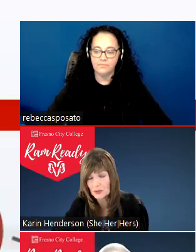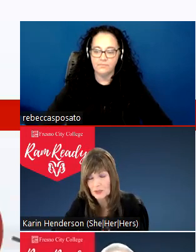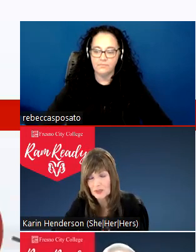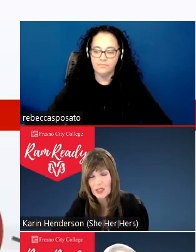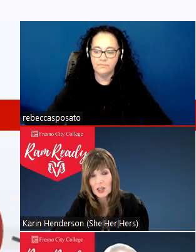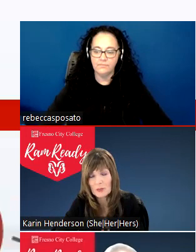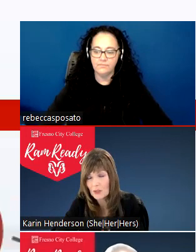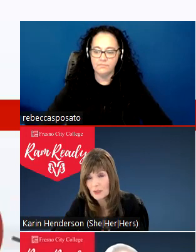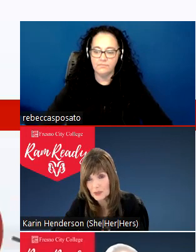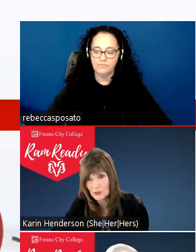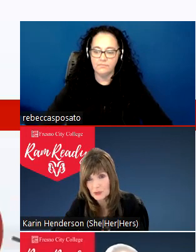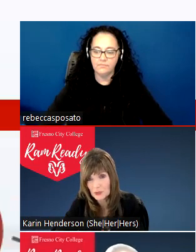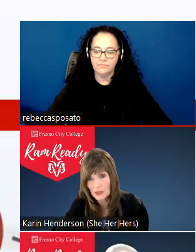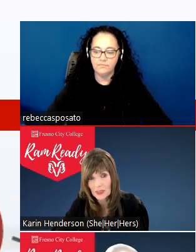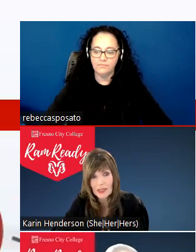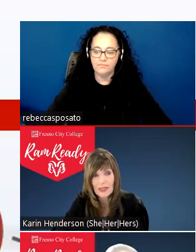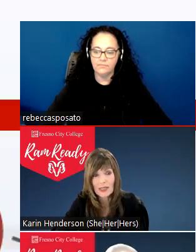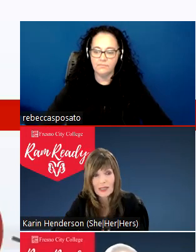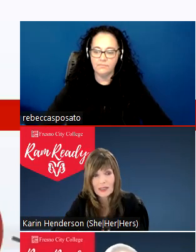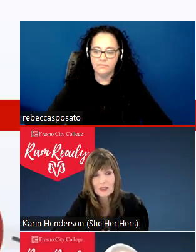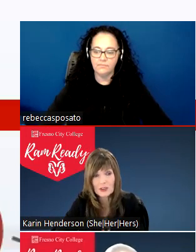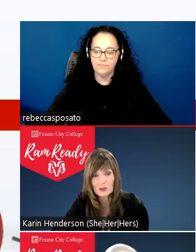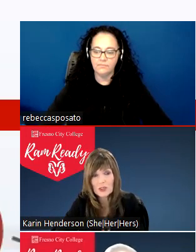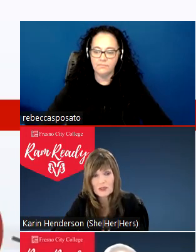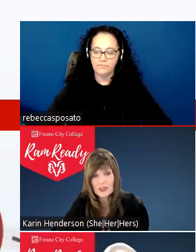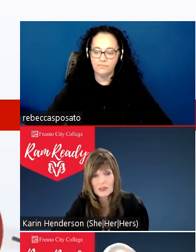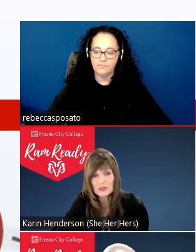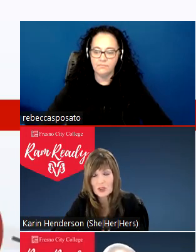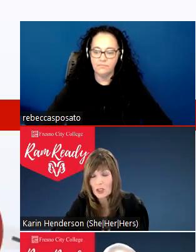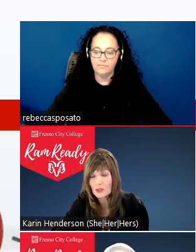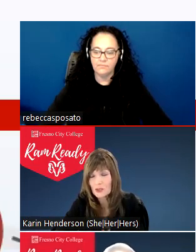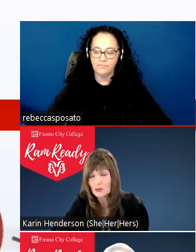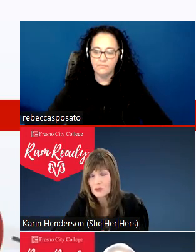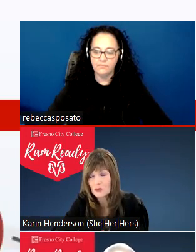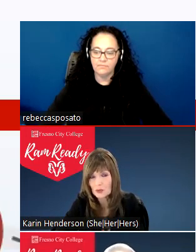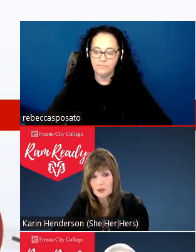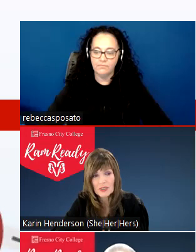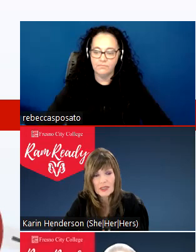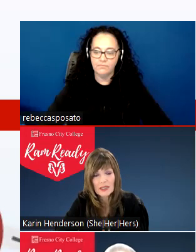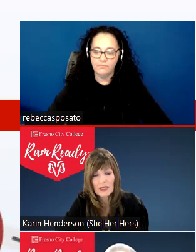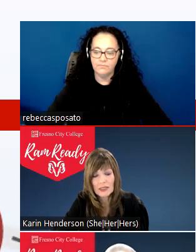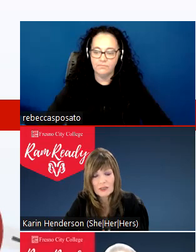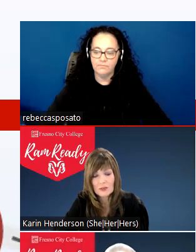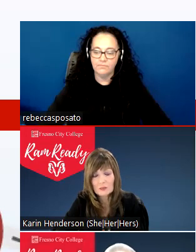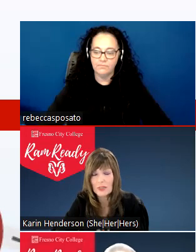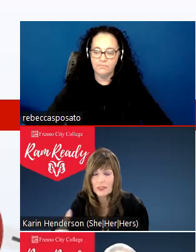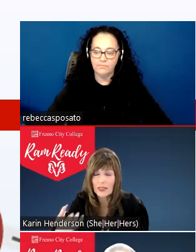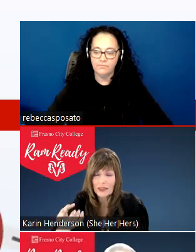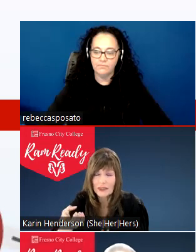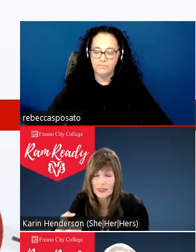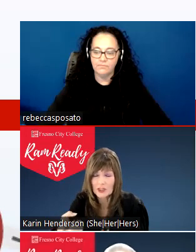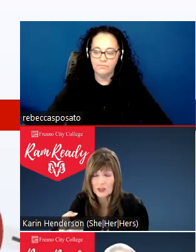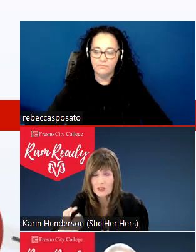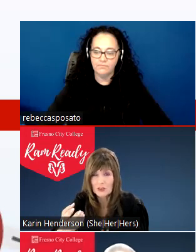to students about the industry, and you can then talk to those folks and make